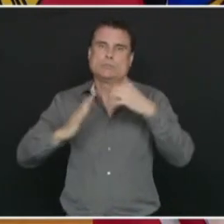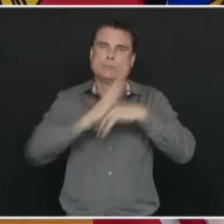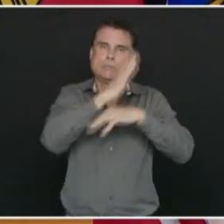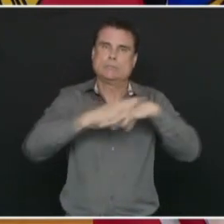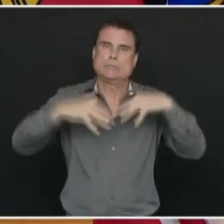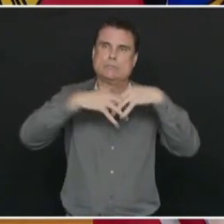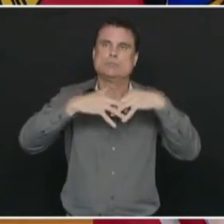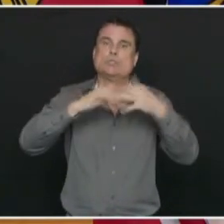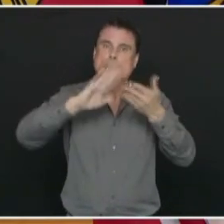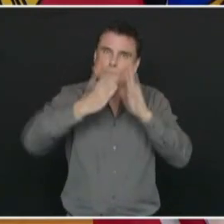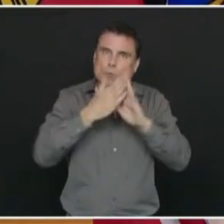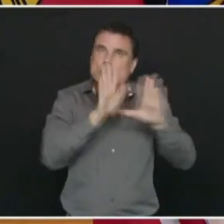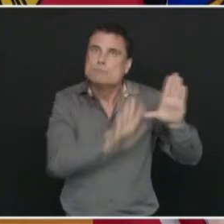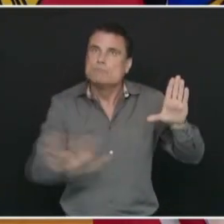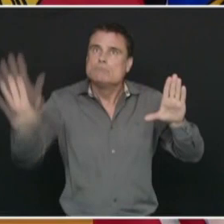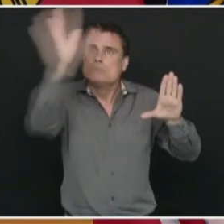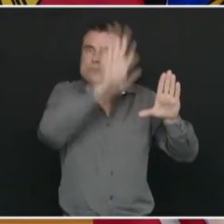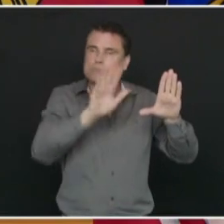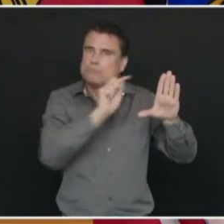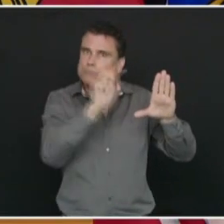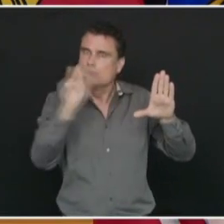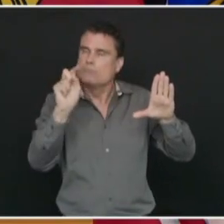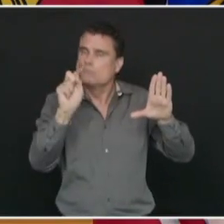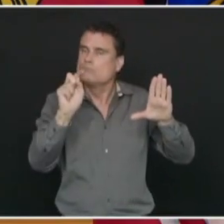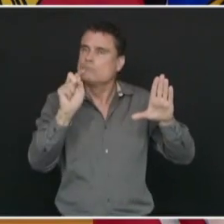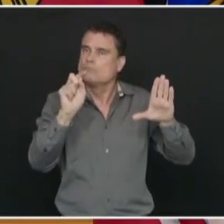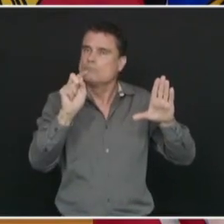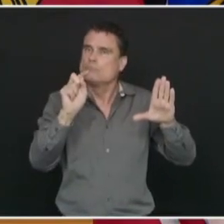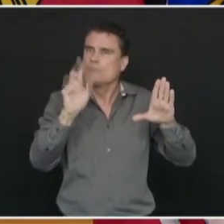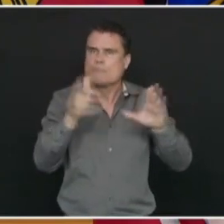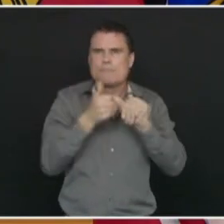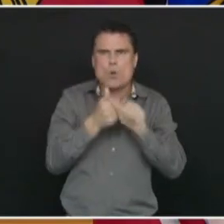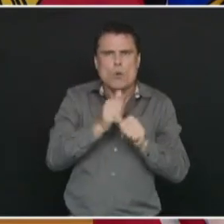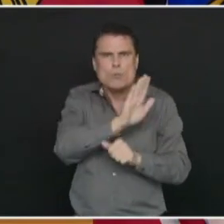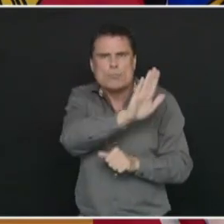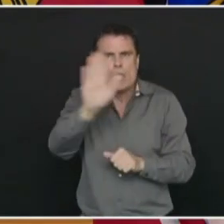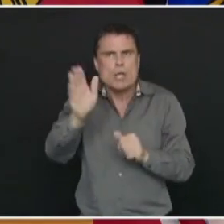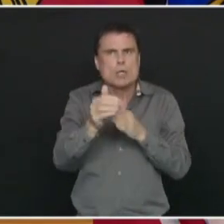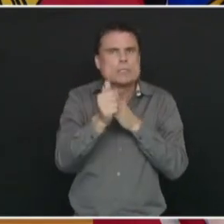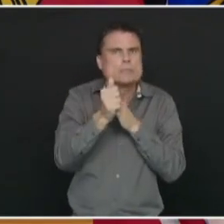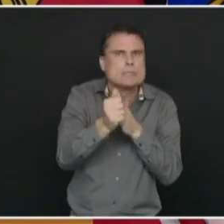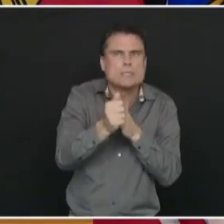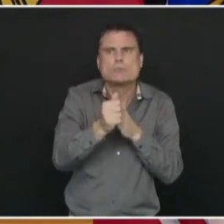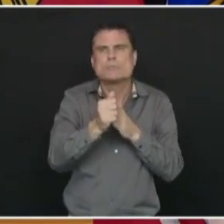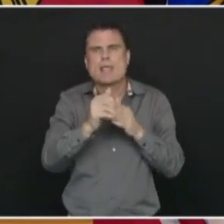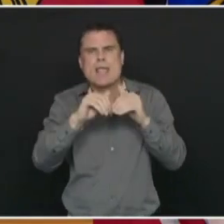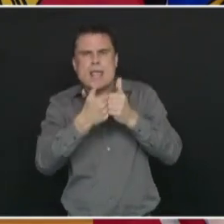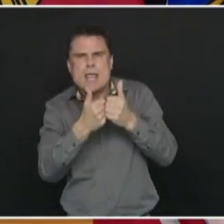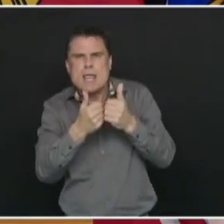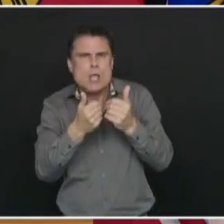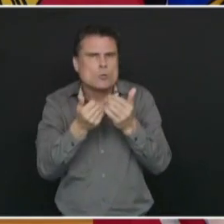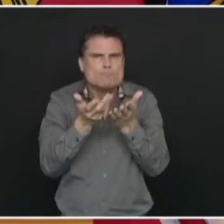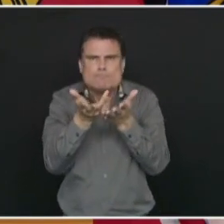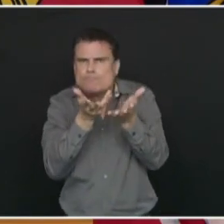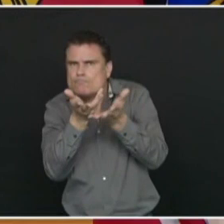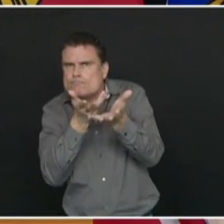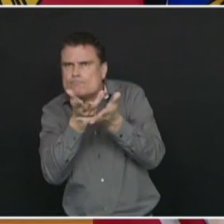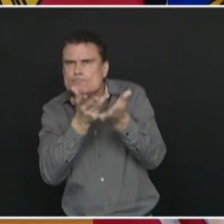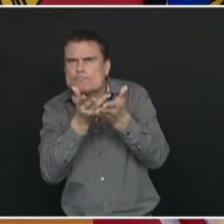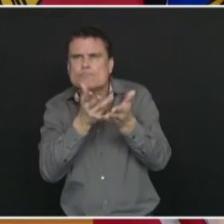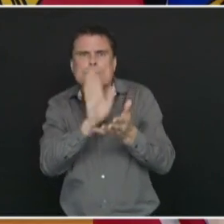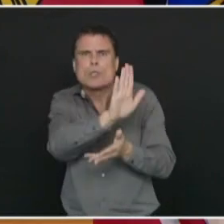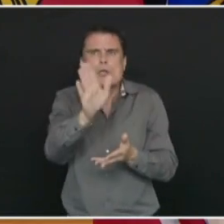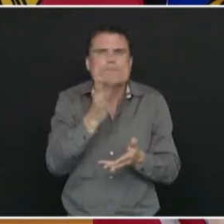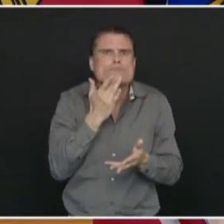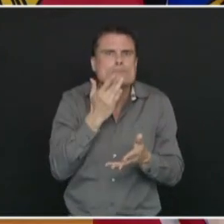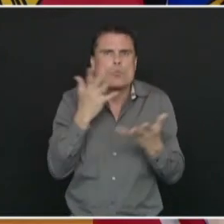their communities, but don't always need to physically go back to their communities. They can be safely cared for,